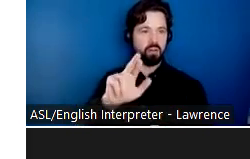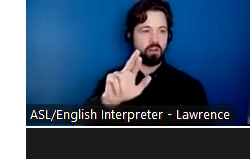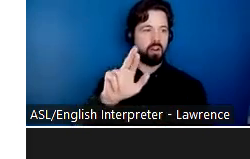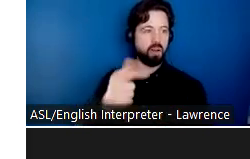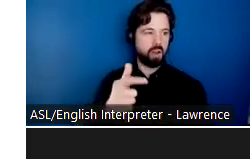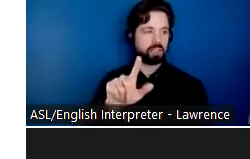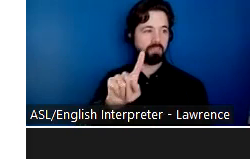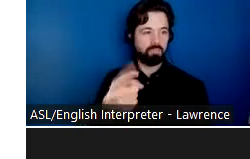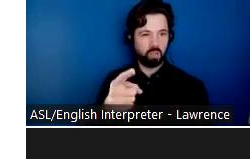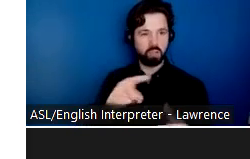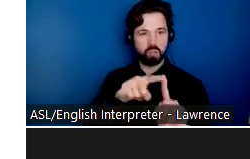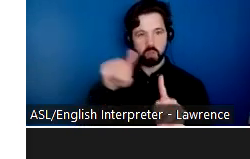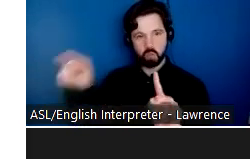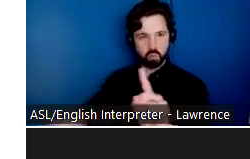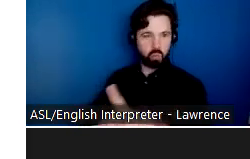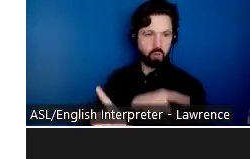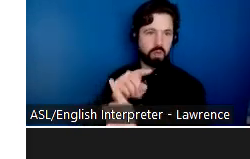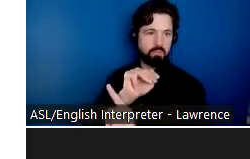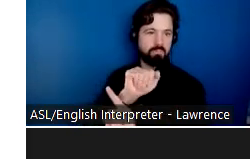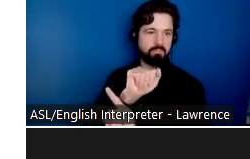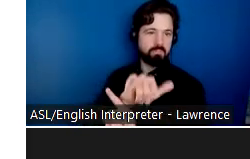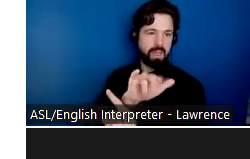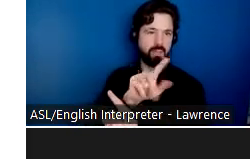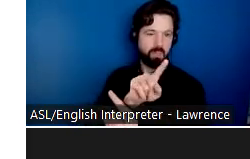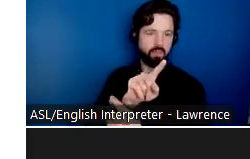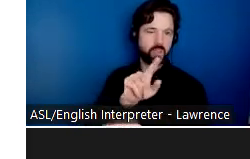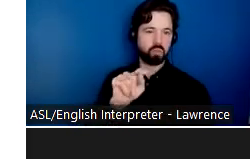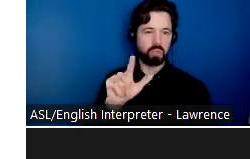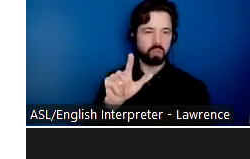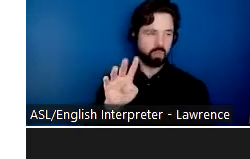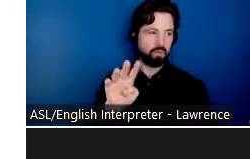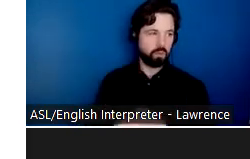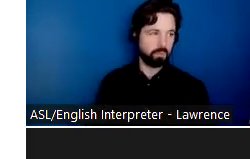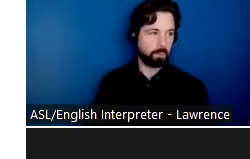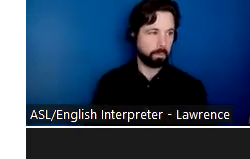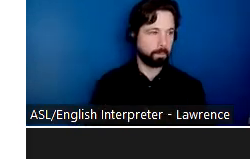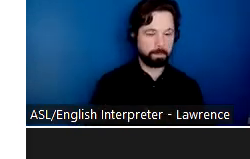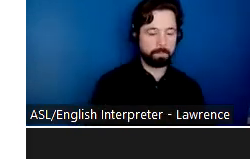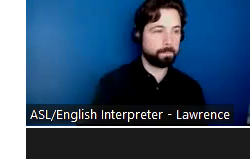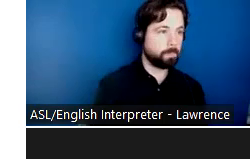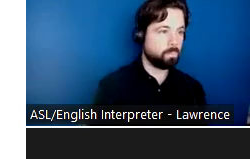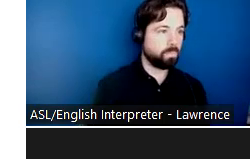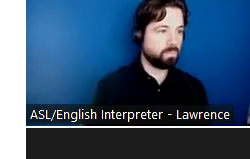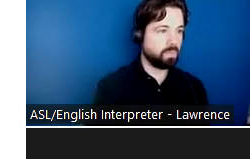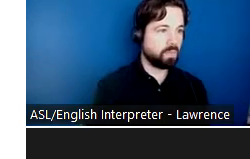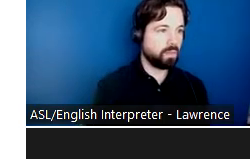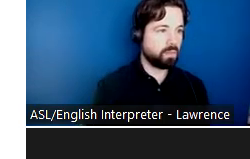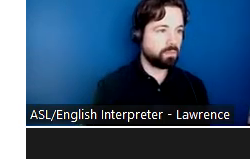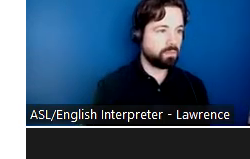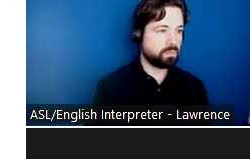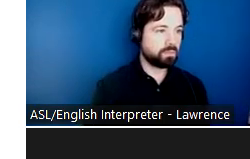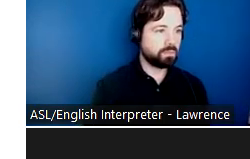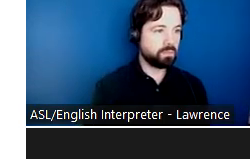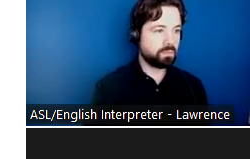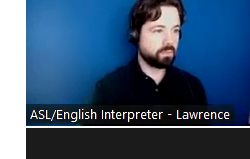May 31st, 2024. And lastly, as you'll hear shortly, there are